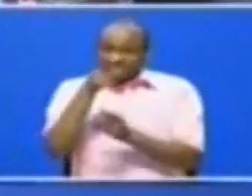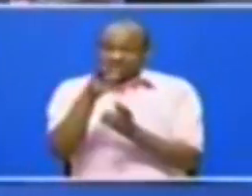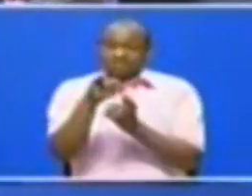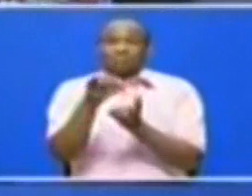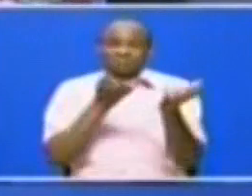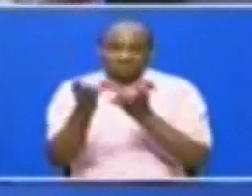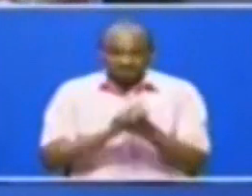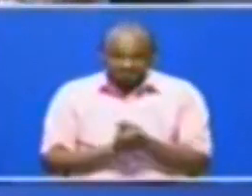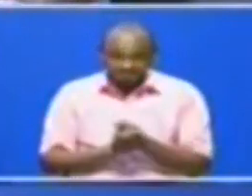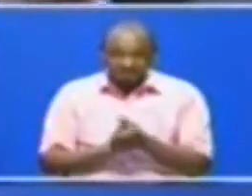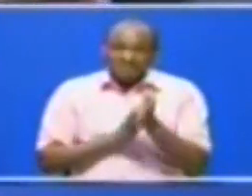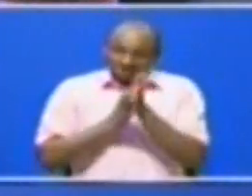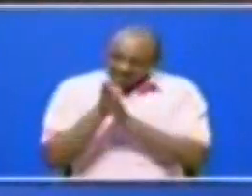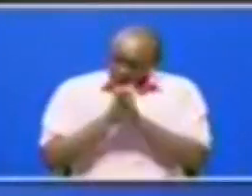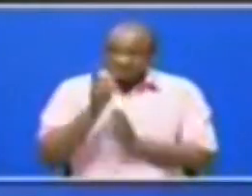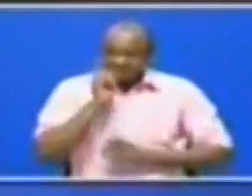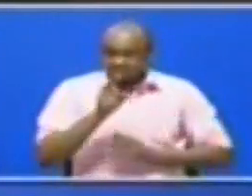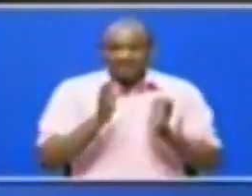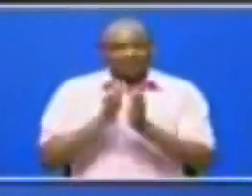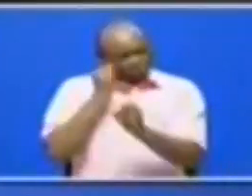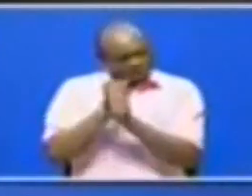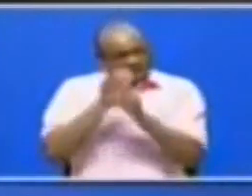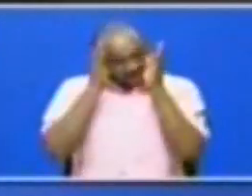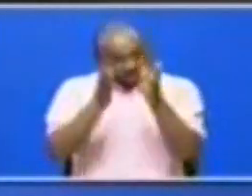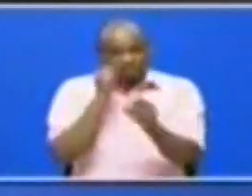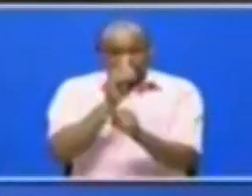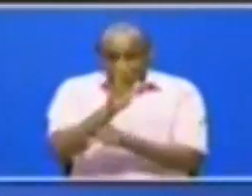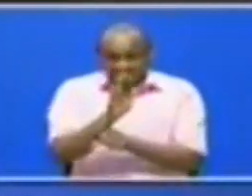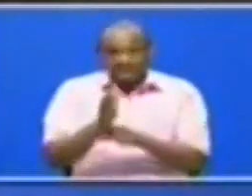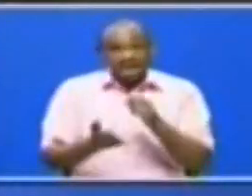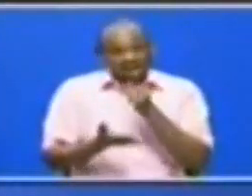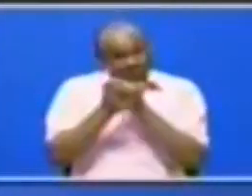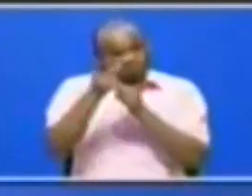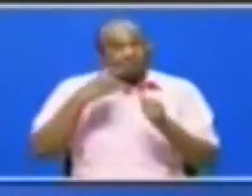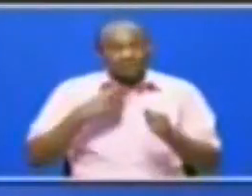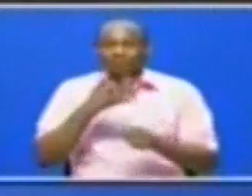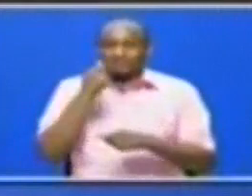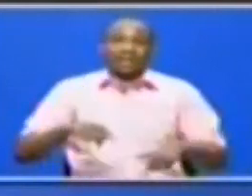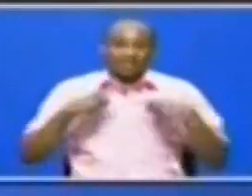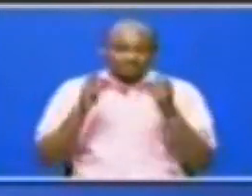world. Passion, discipline, and dedication in one's work that will help you make a better life.